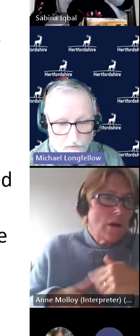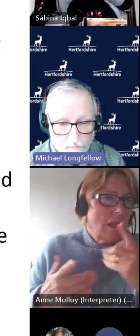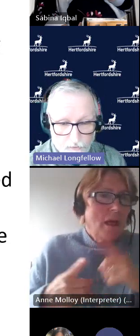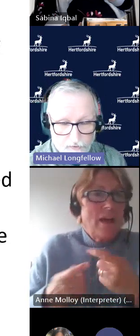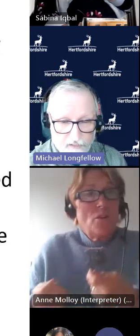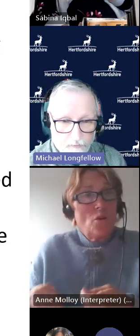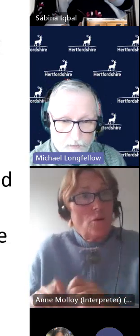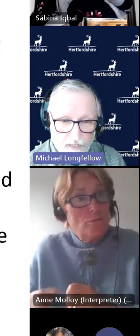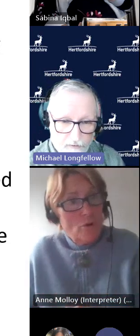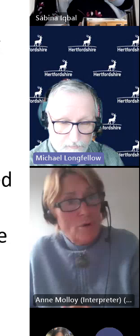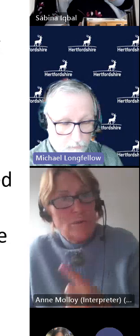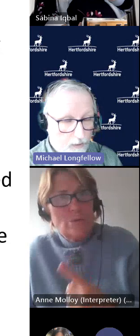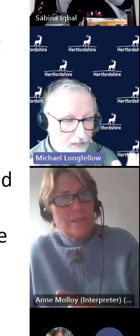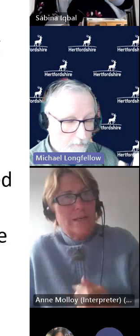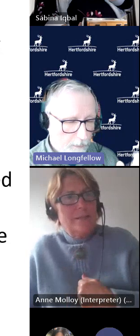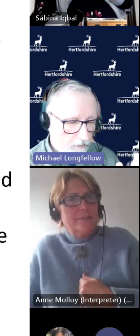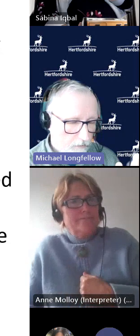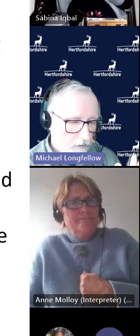that was broken, but you decide to